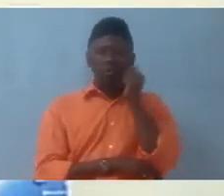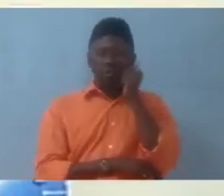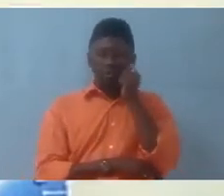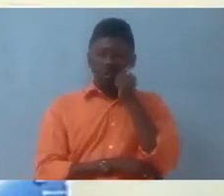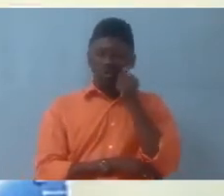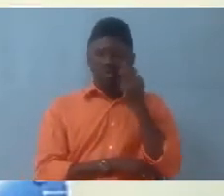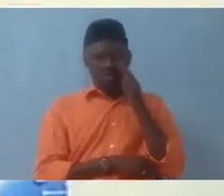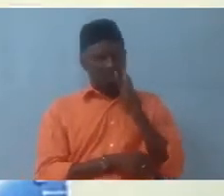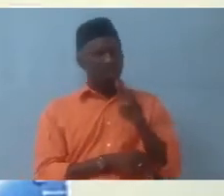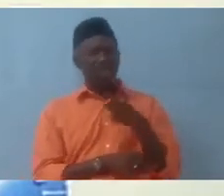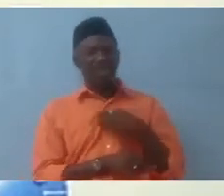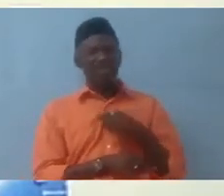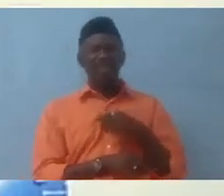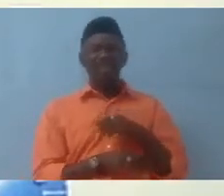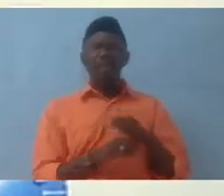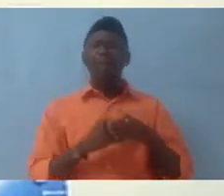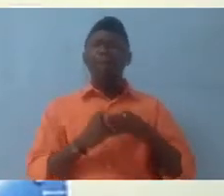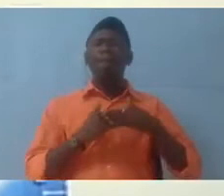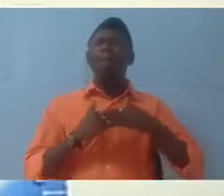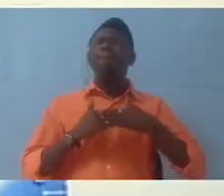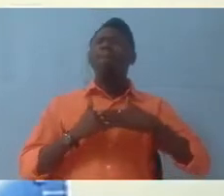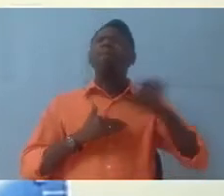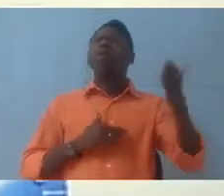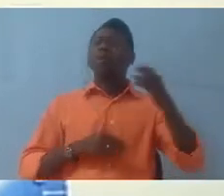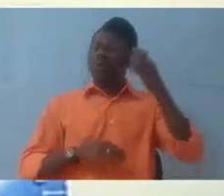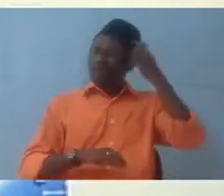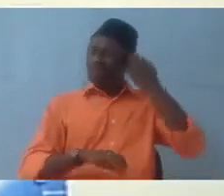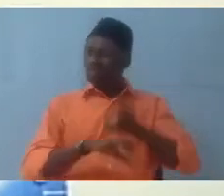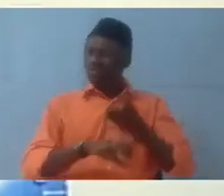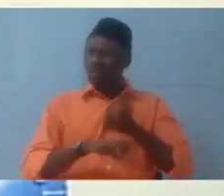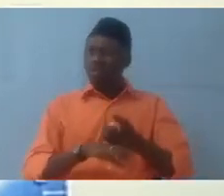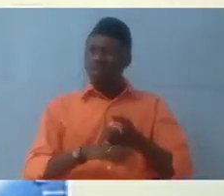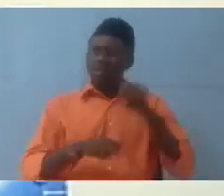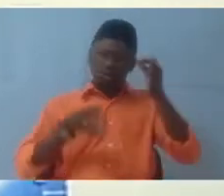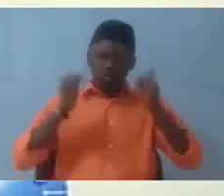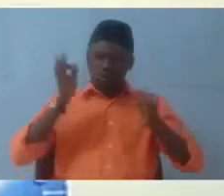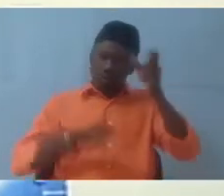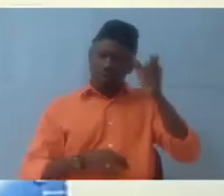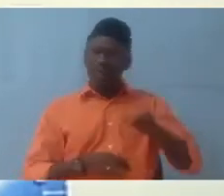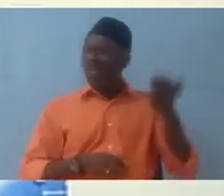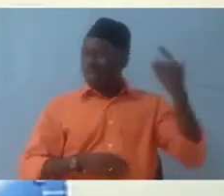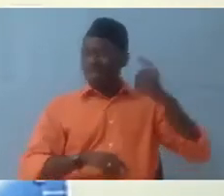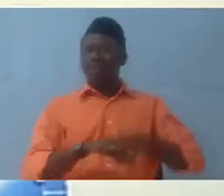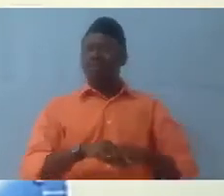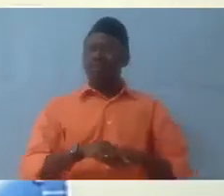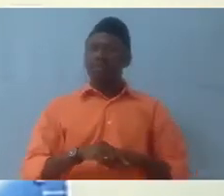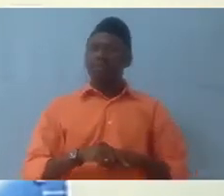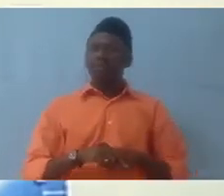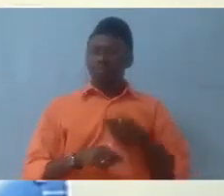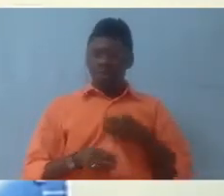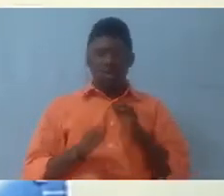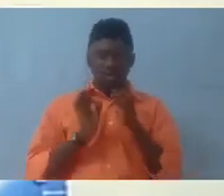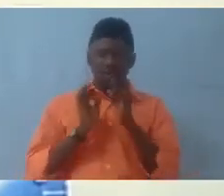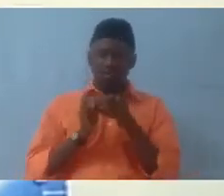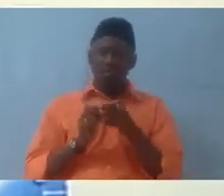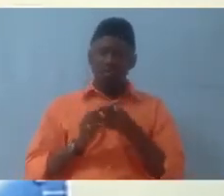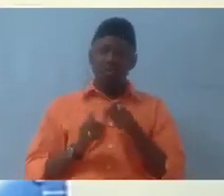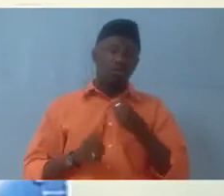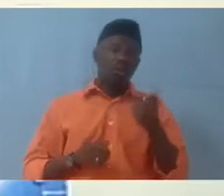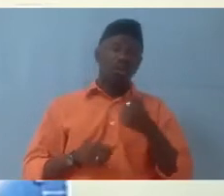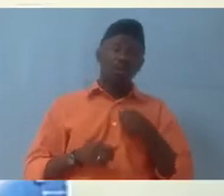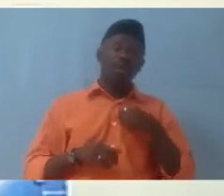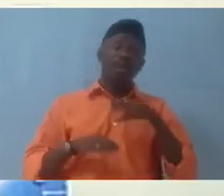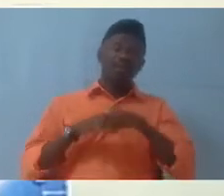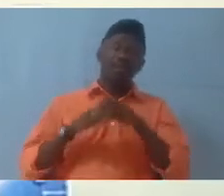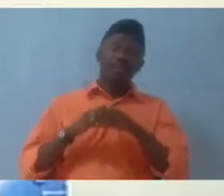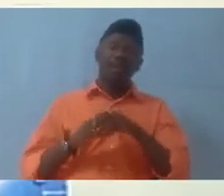stubborn at the time. Jamono bo ñu magi seen ba gëna dëgër bop. But then I could tell you that there were some other colleagues of mine who were really really adamant